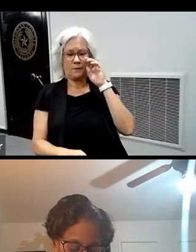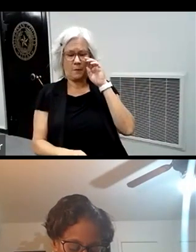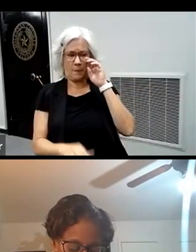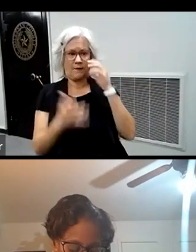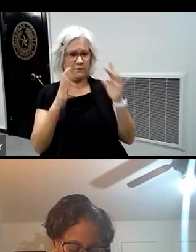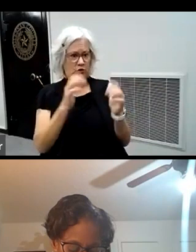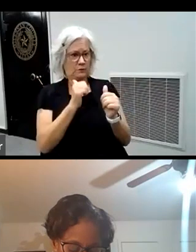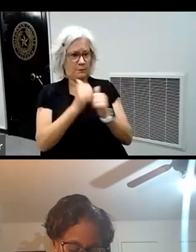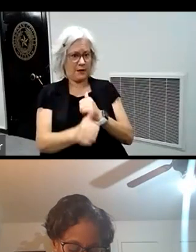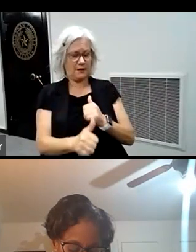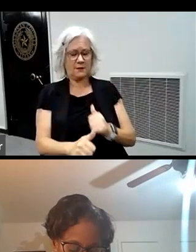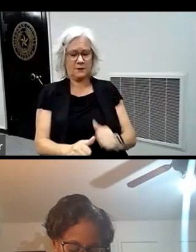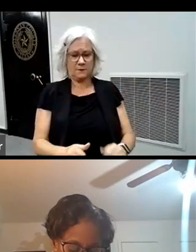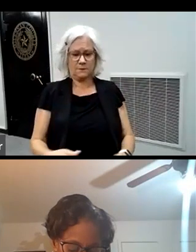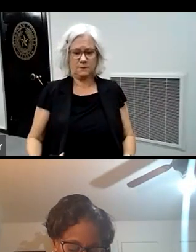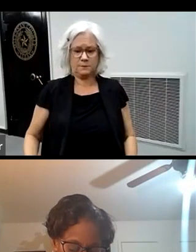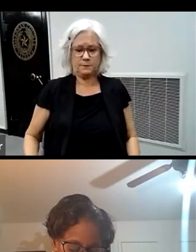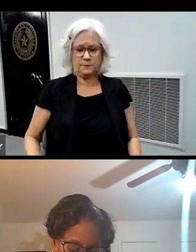Pass.